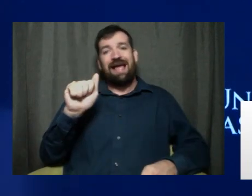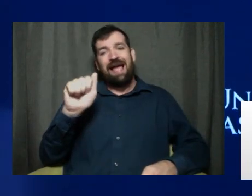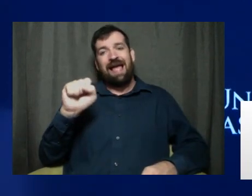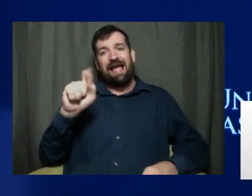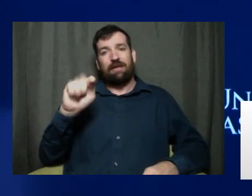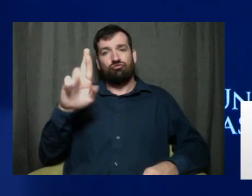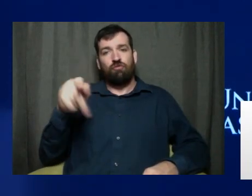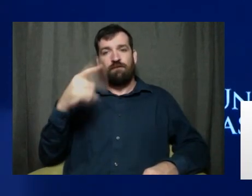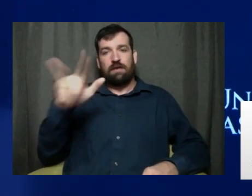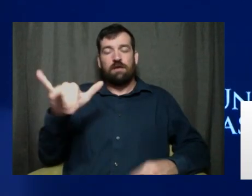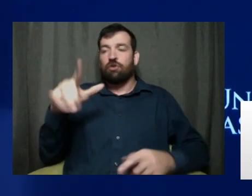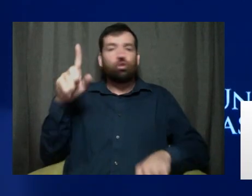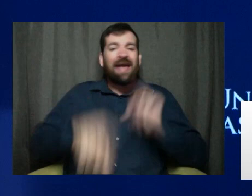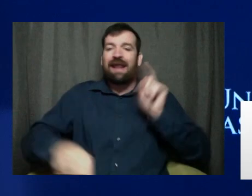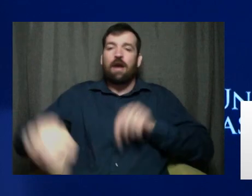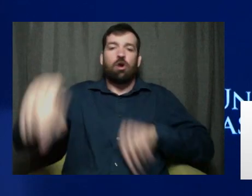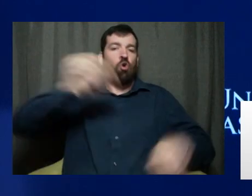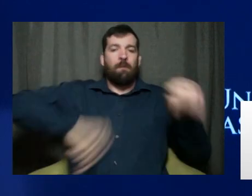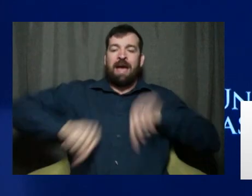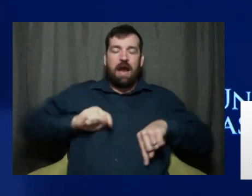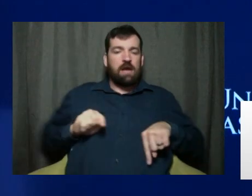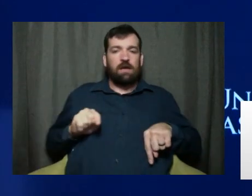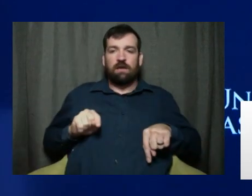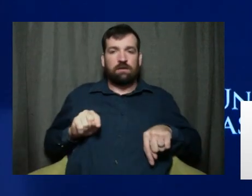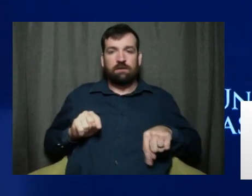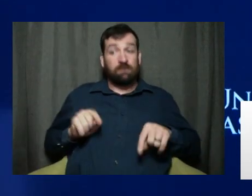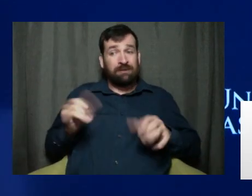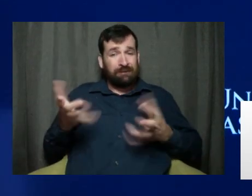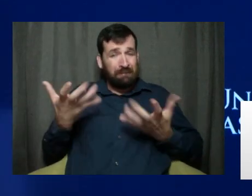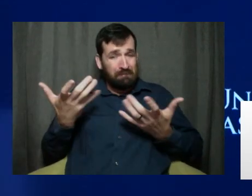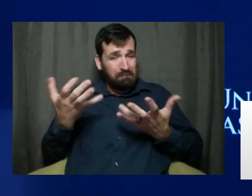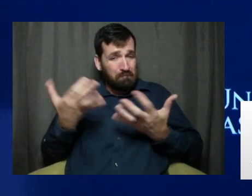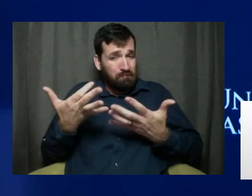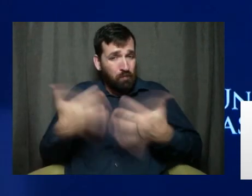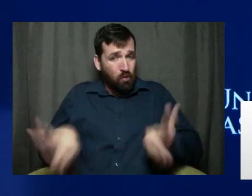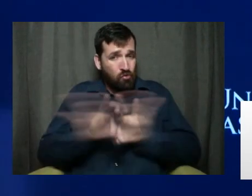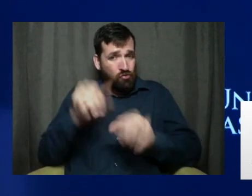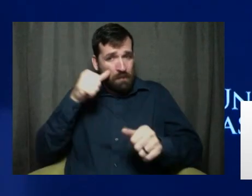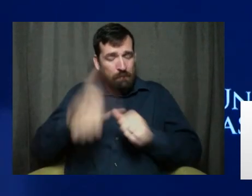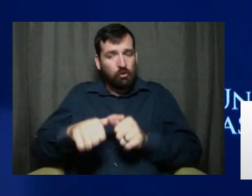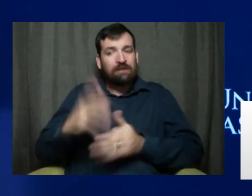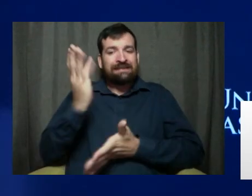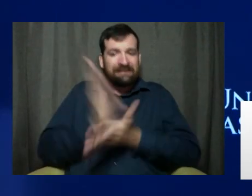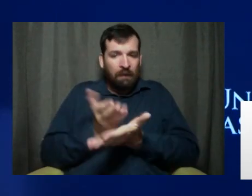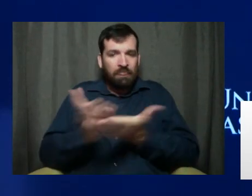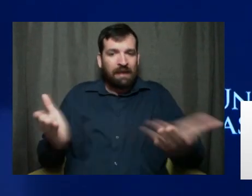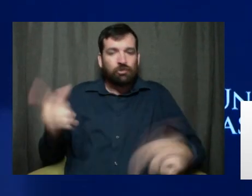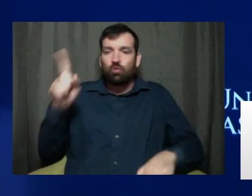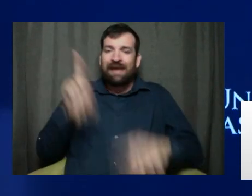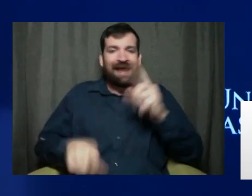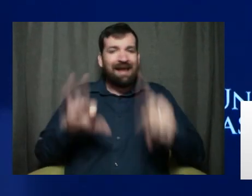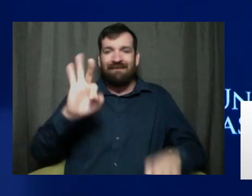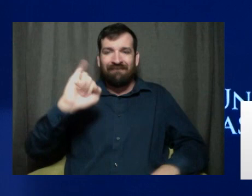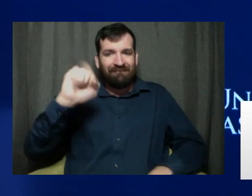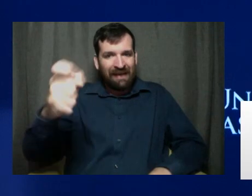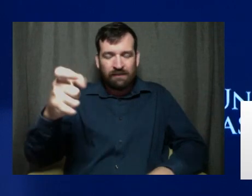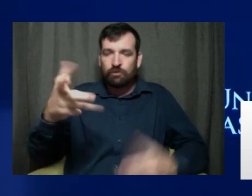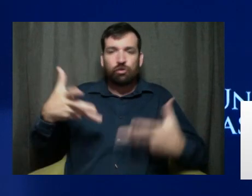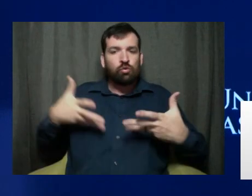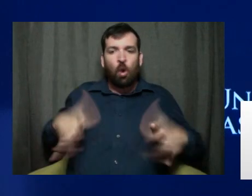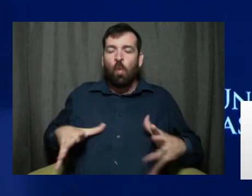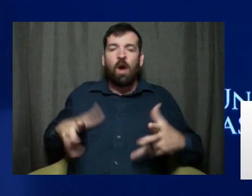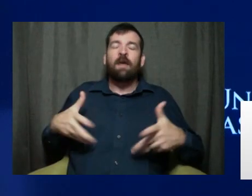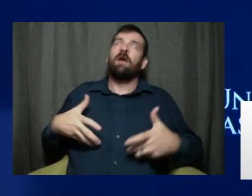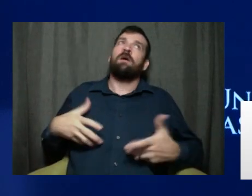time. And that's the most important thing to remember, is you can't go backwards for certain things. And no parent ever wants to have a coulda, woulda, shoulda